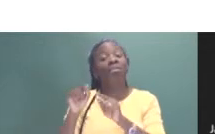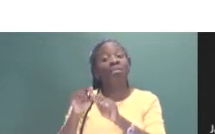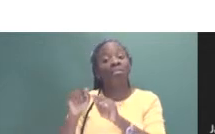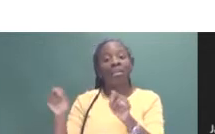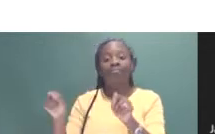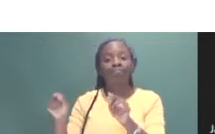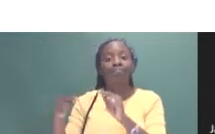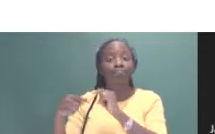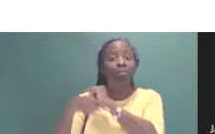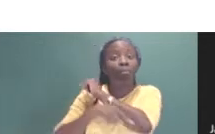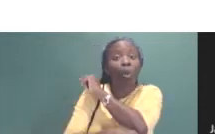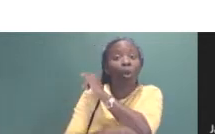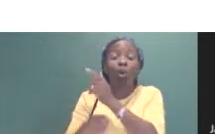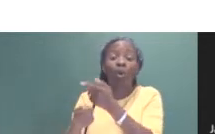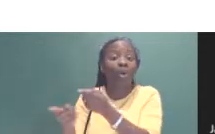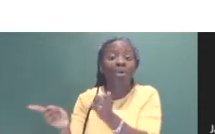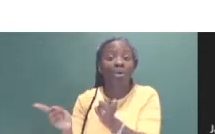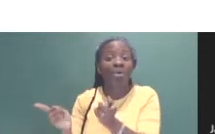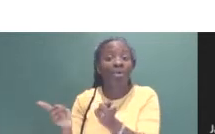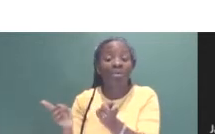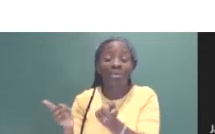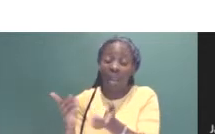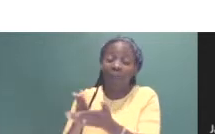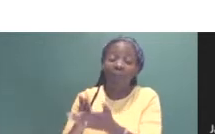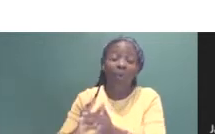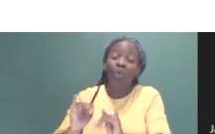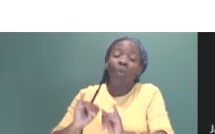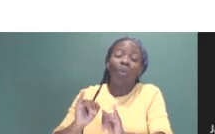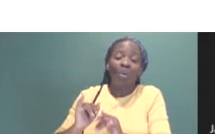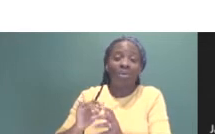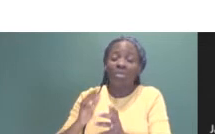poor, considered poor or very poor, perhaps even